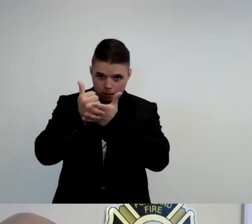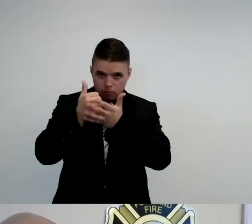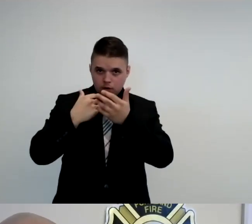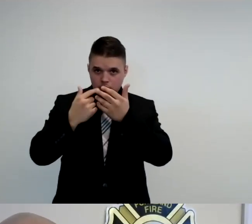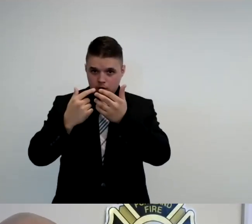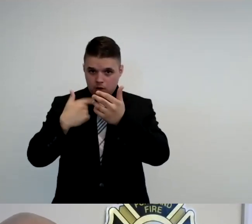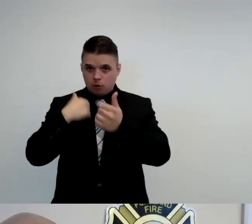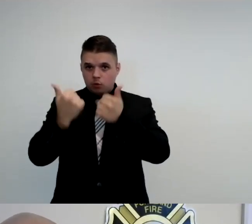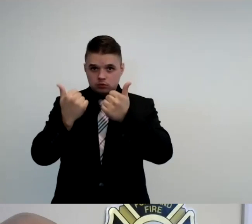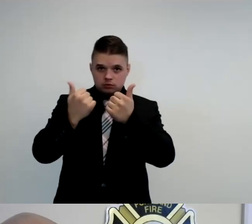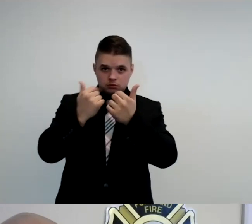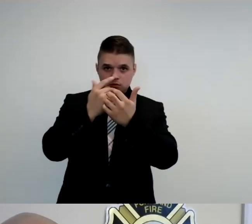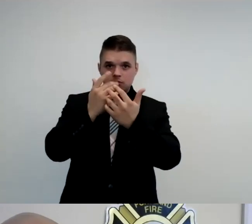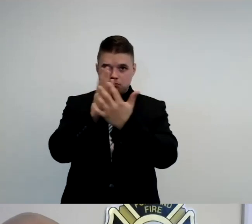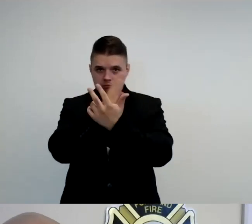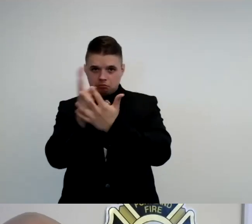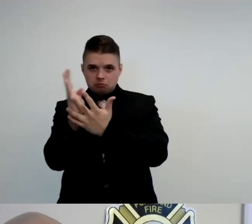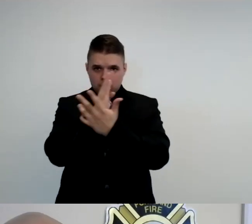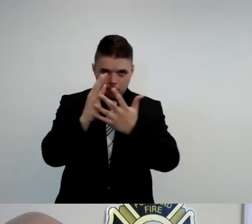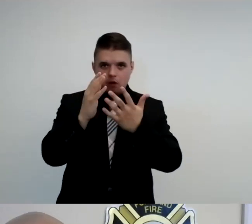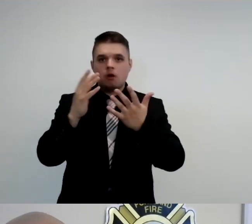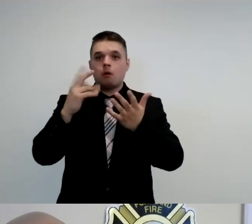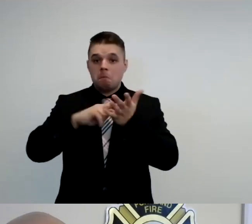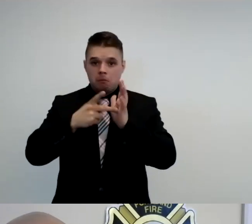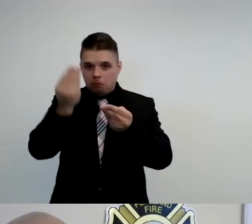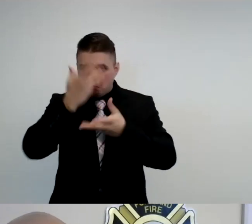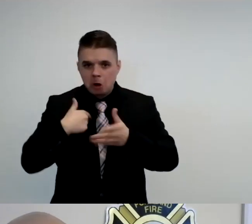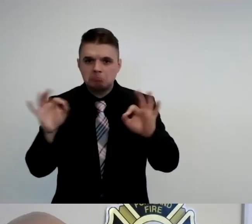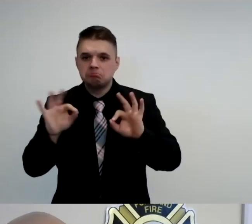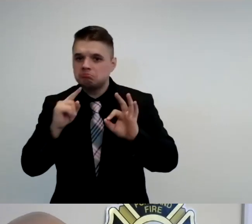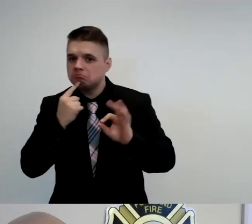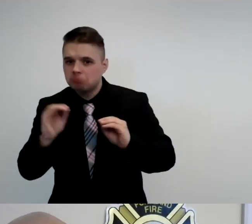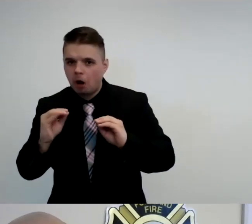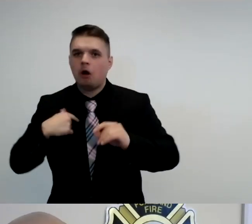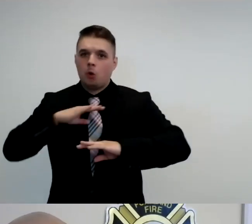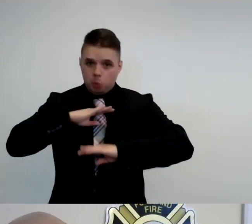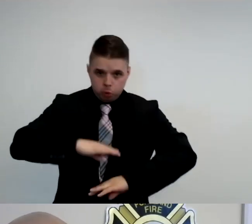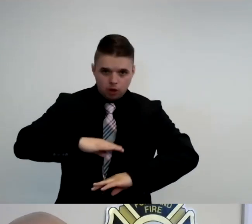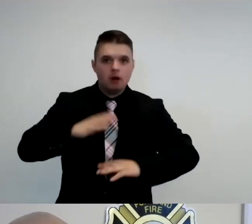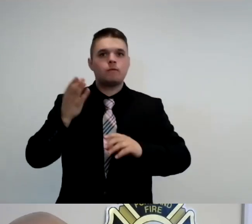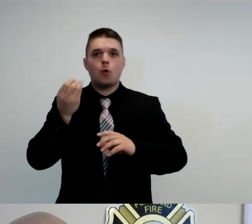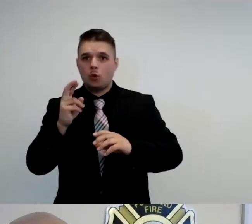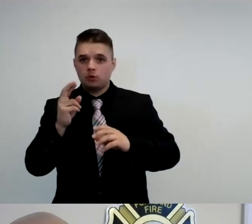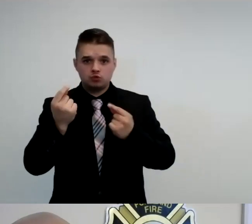and maybe give them more of a sense of control of their own health and what to do next?